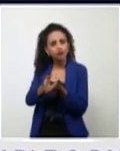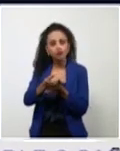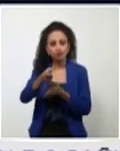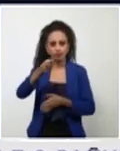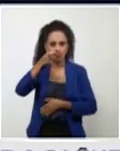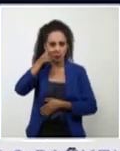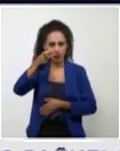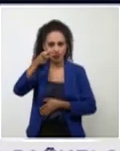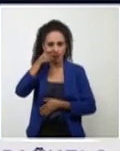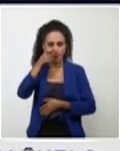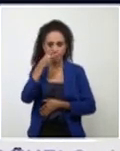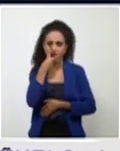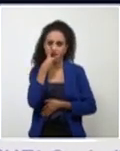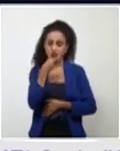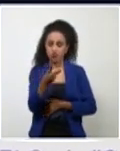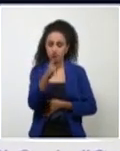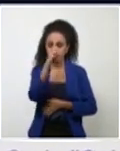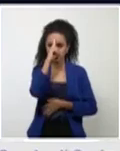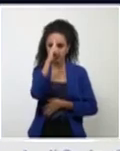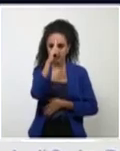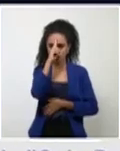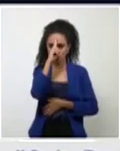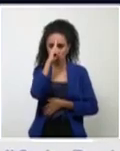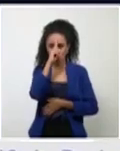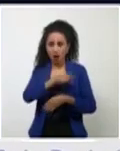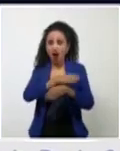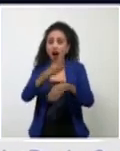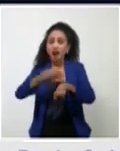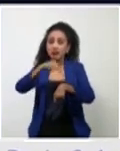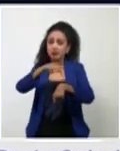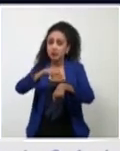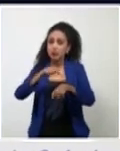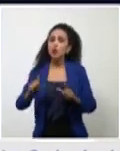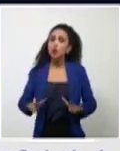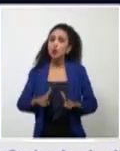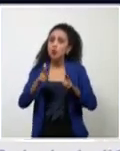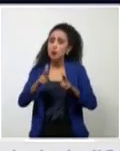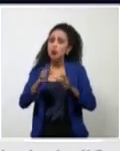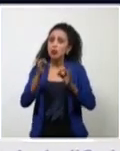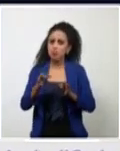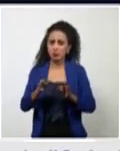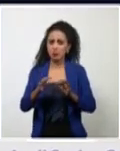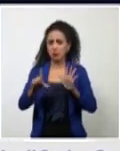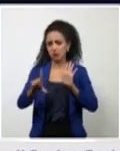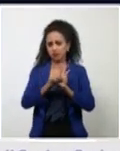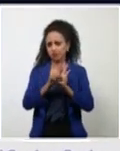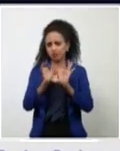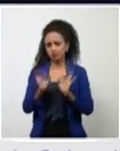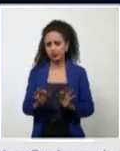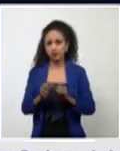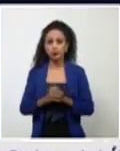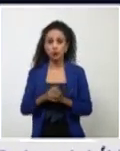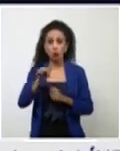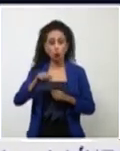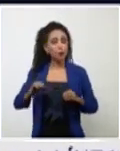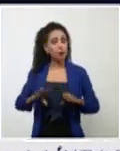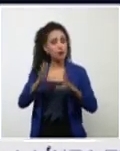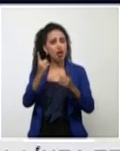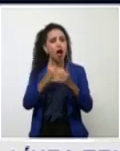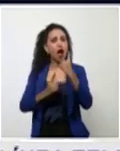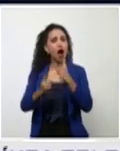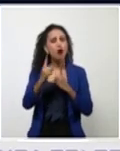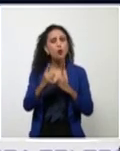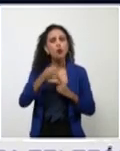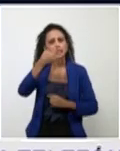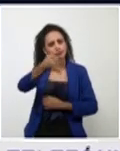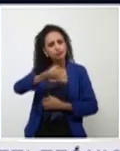released, but nonetheless they are still under surveillance in primary health care until the established period